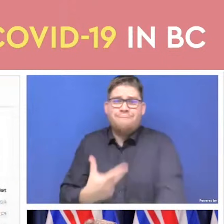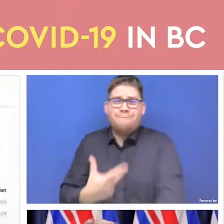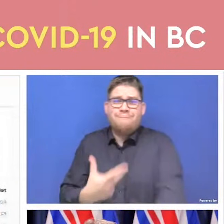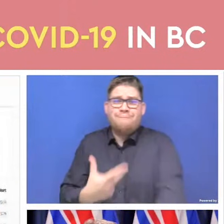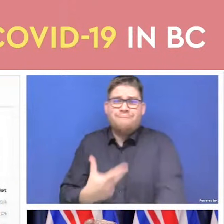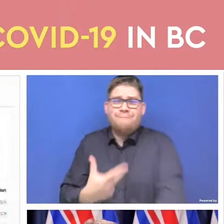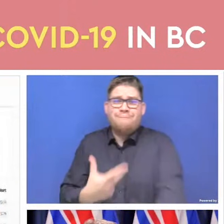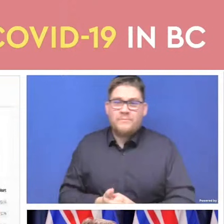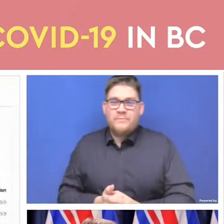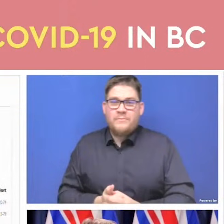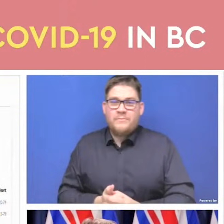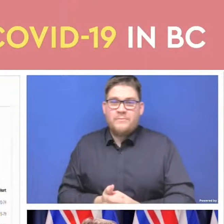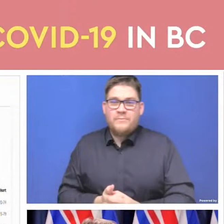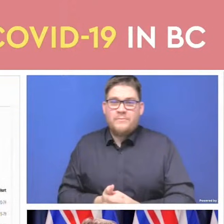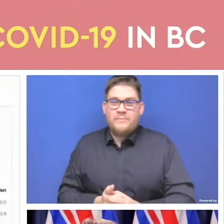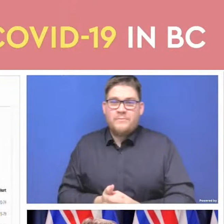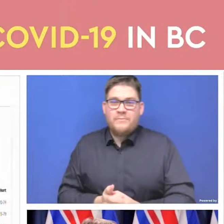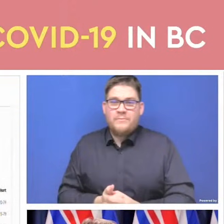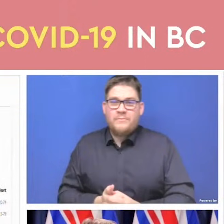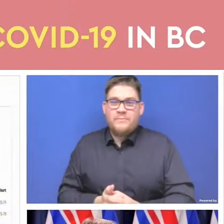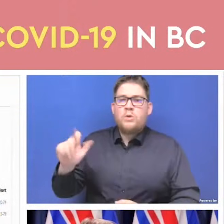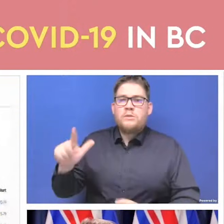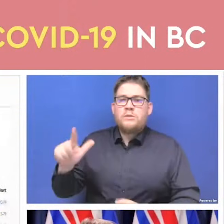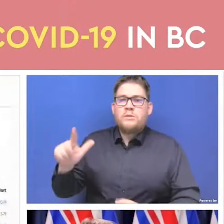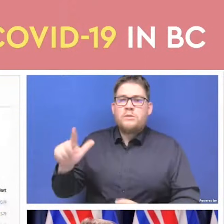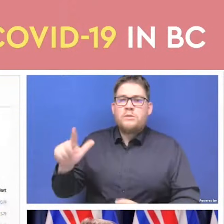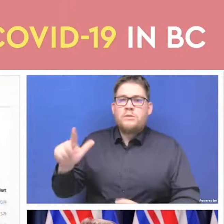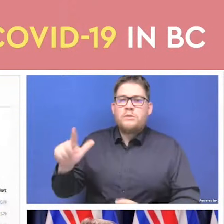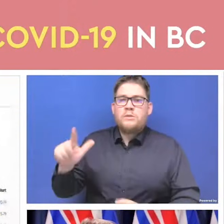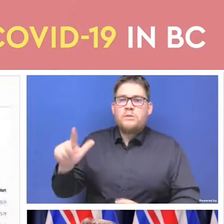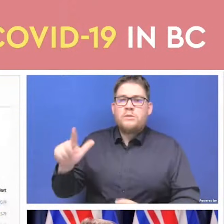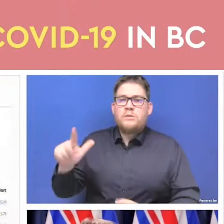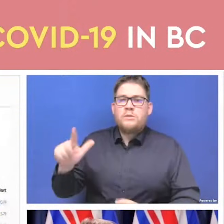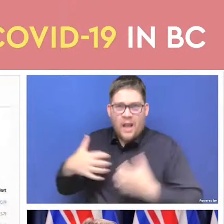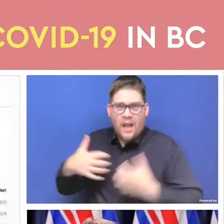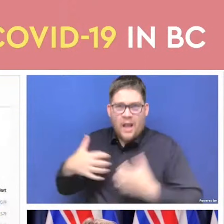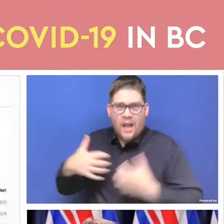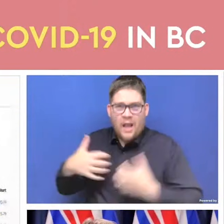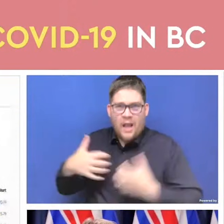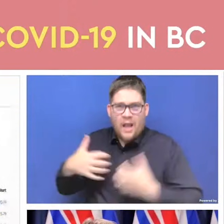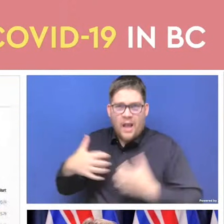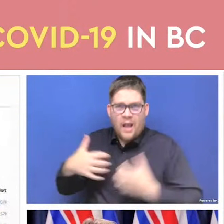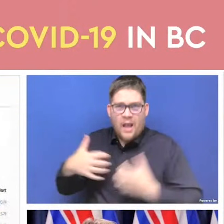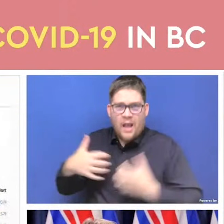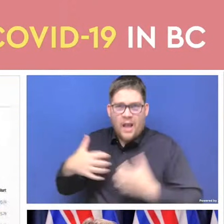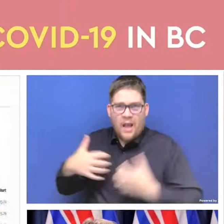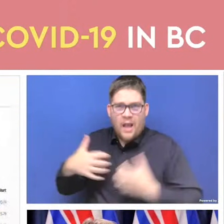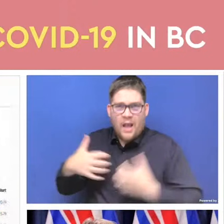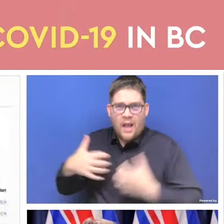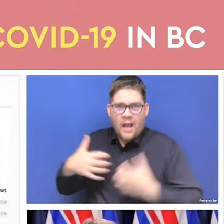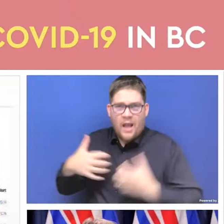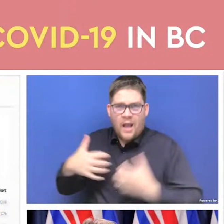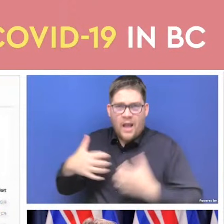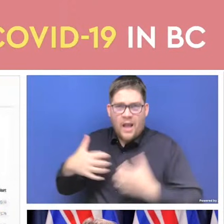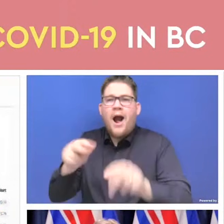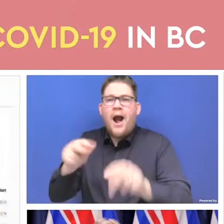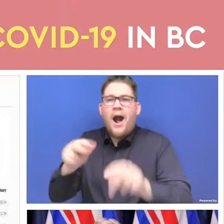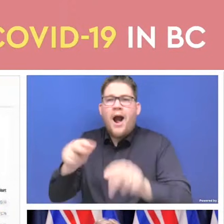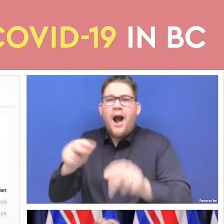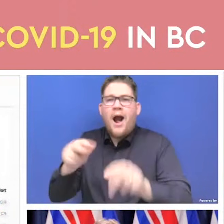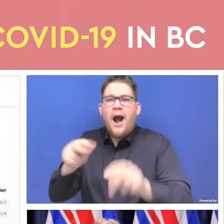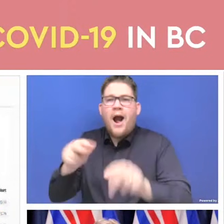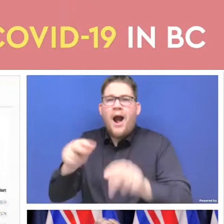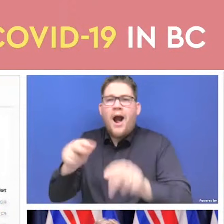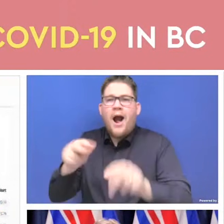Vancouver Coastal, who was a long-term care worker. Those were very exciting times. As we looked at how the campaign rolled